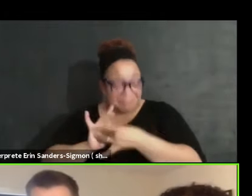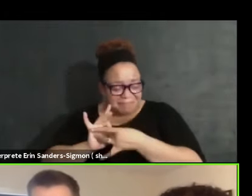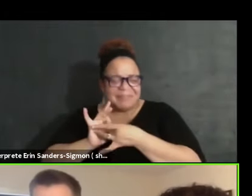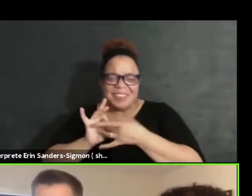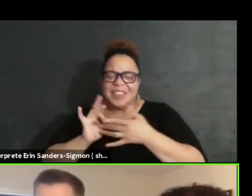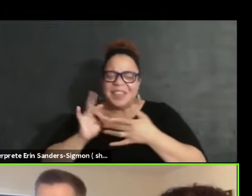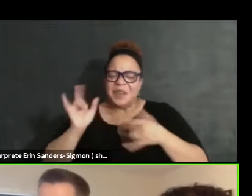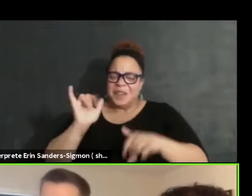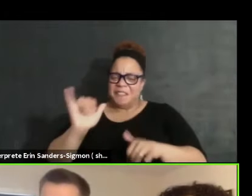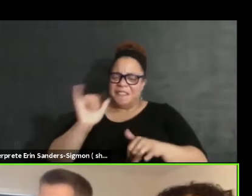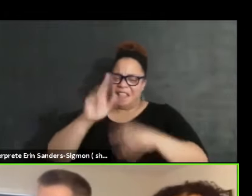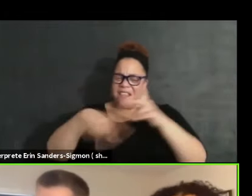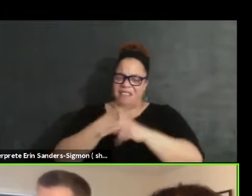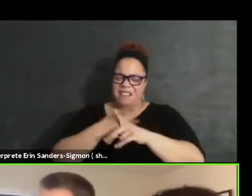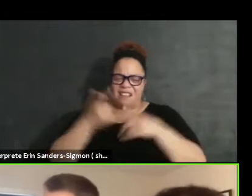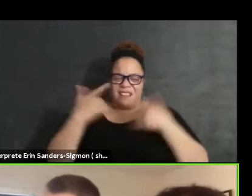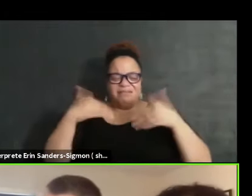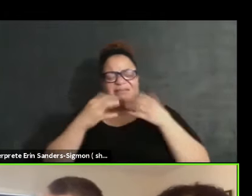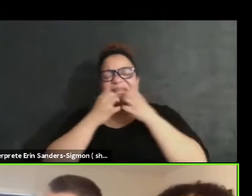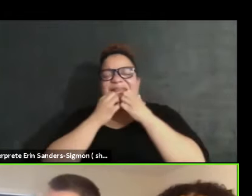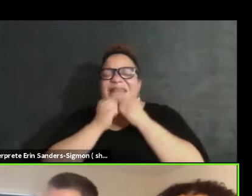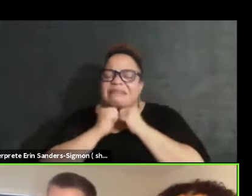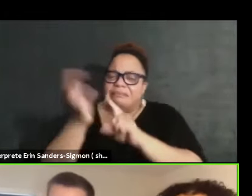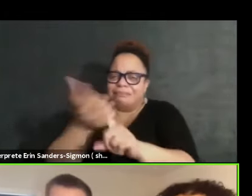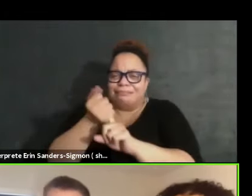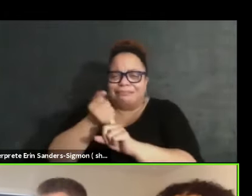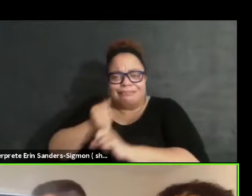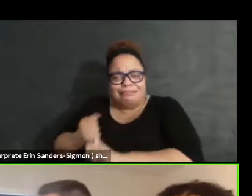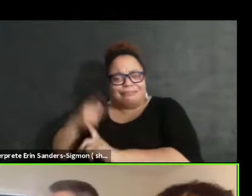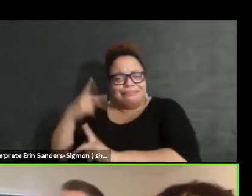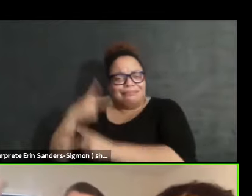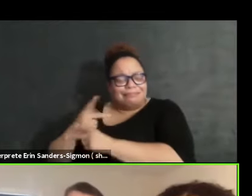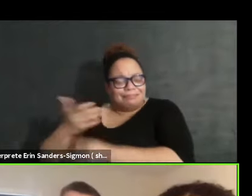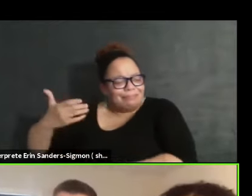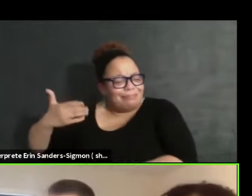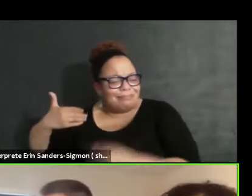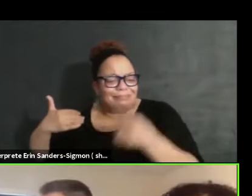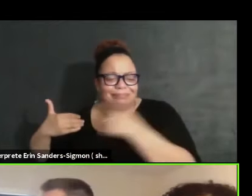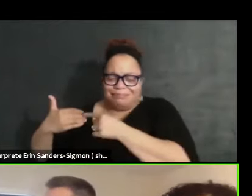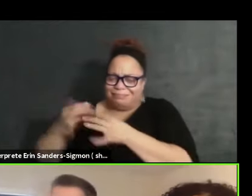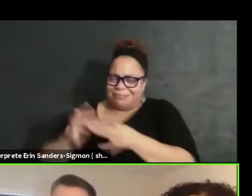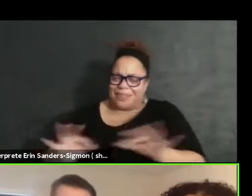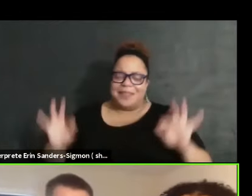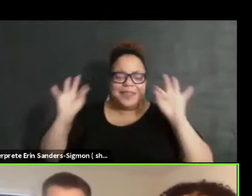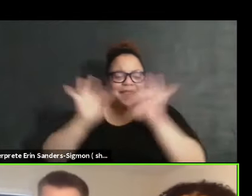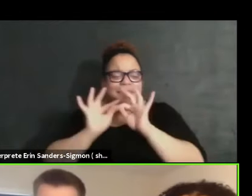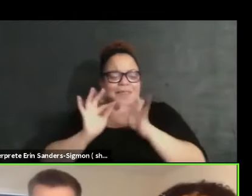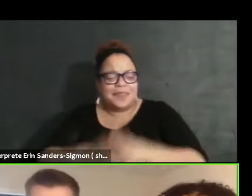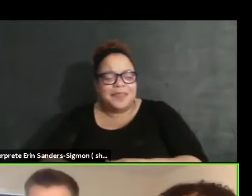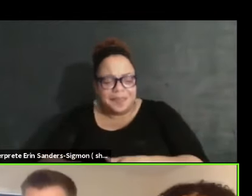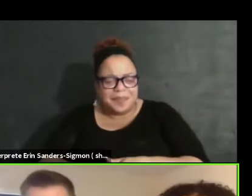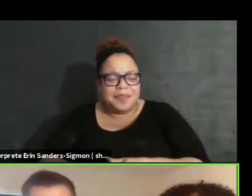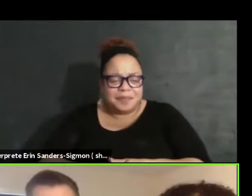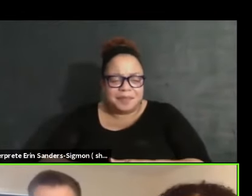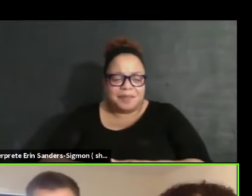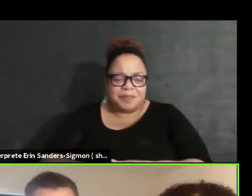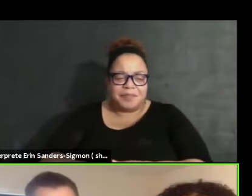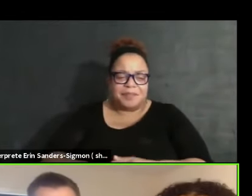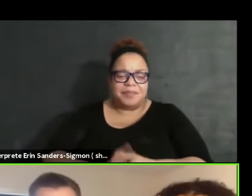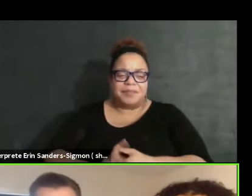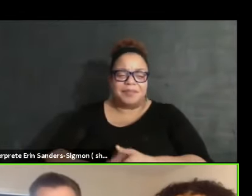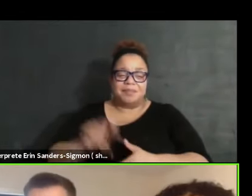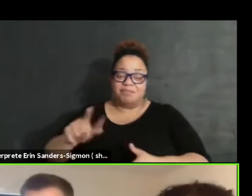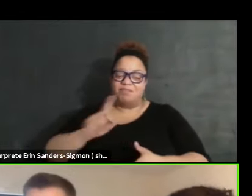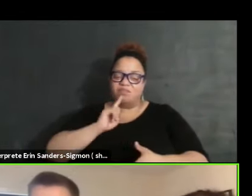over time. Because it really isn't, you know, this long journey of a million people that you're going to collaborate with. It's the people closest to you. It's your